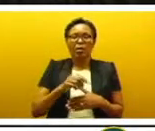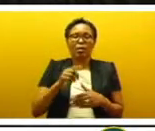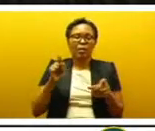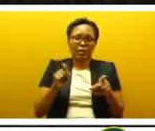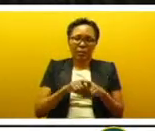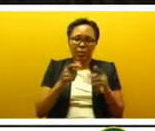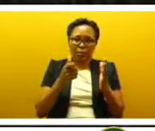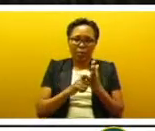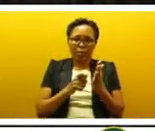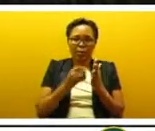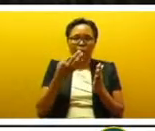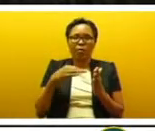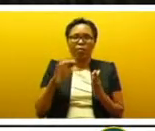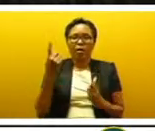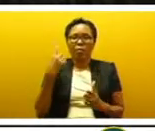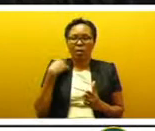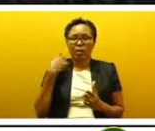numbers.